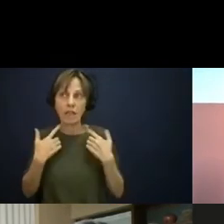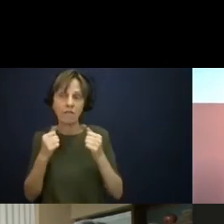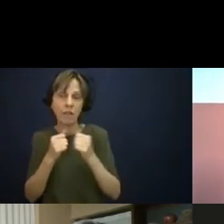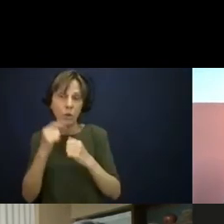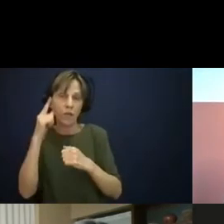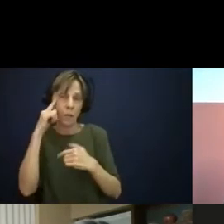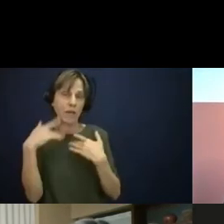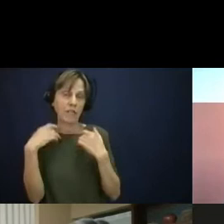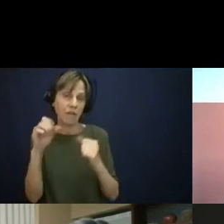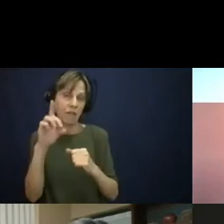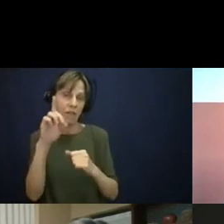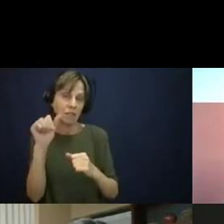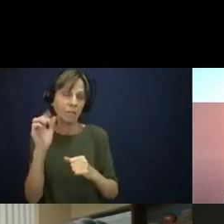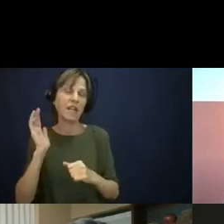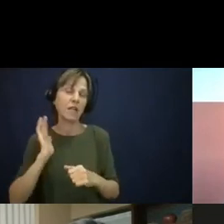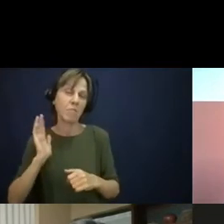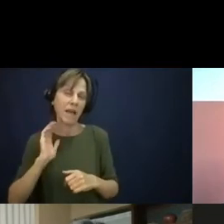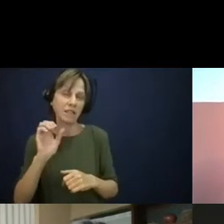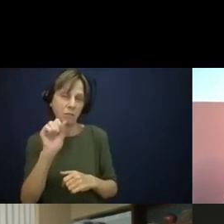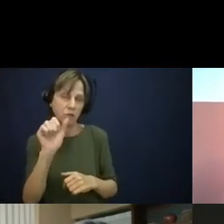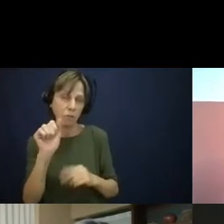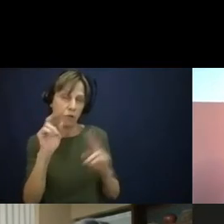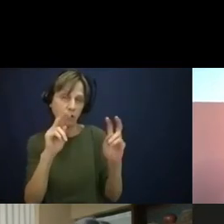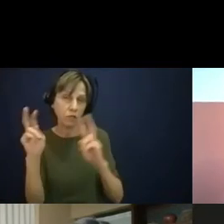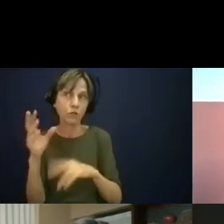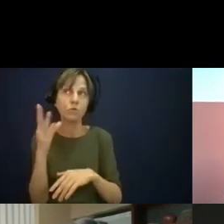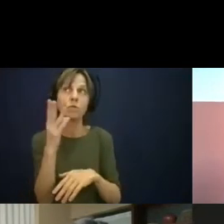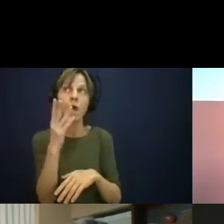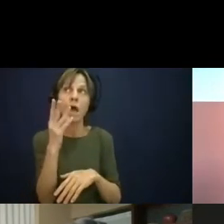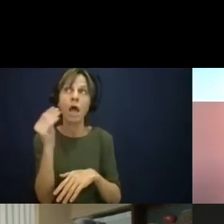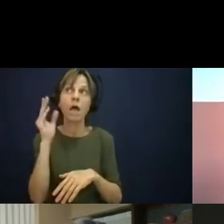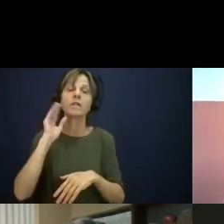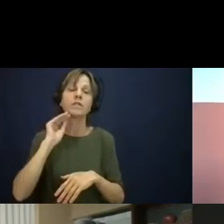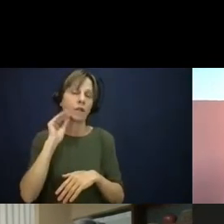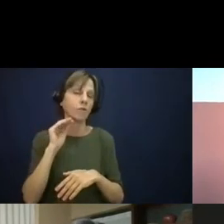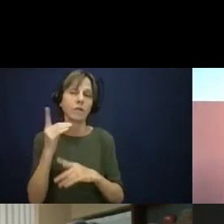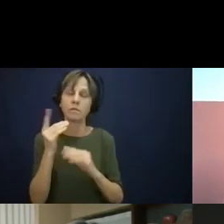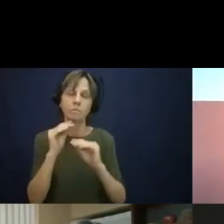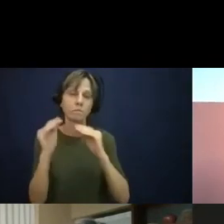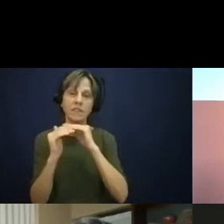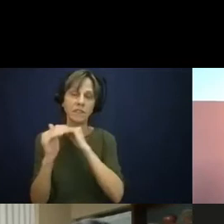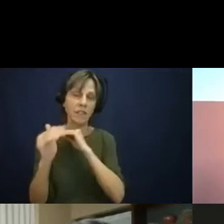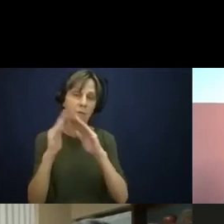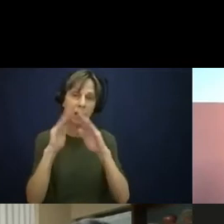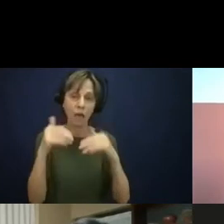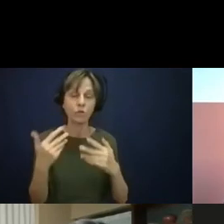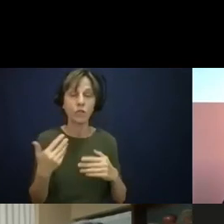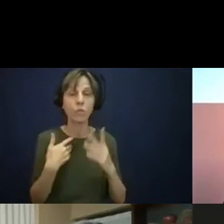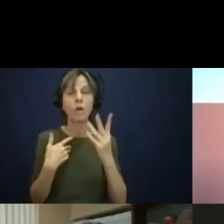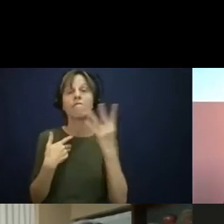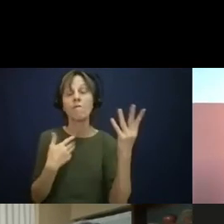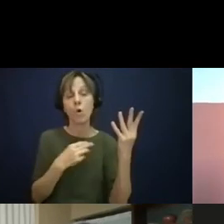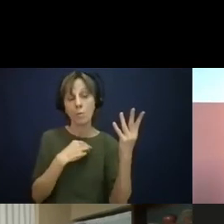disability, past substance use issues, and experience being unstably housed. So then we also have 4 members who do work